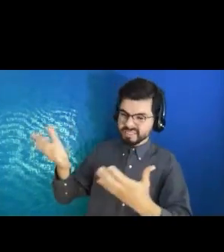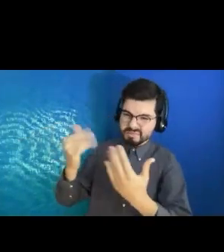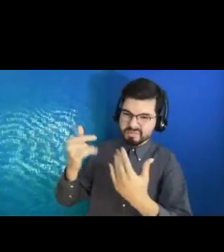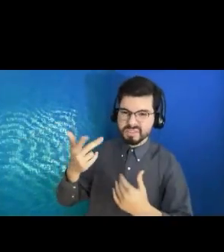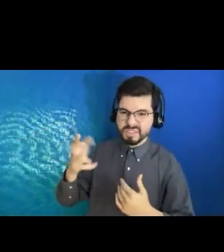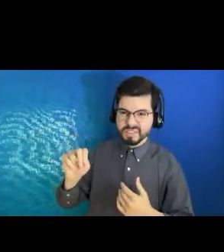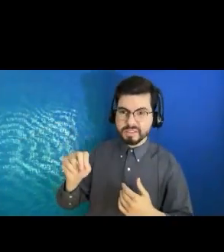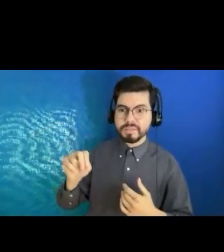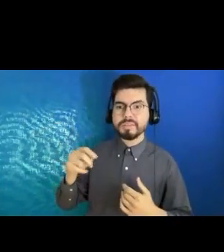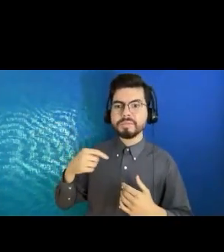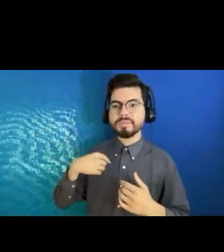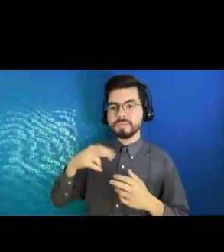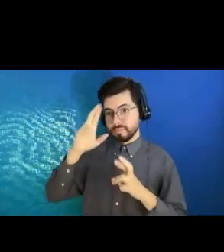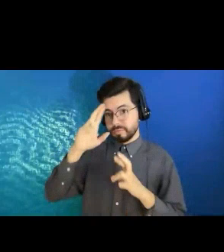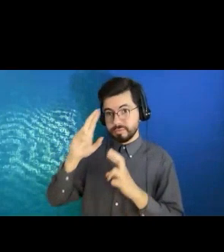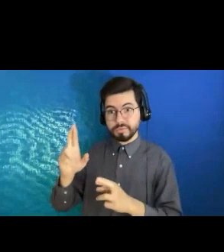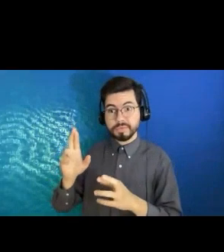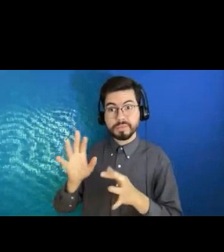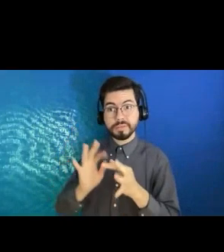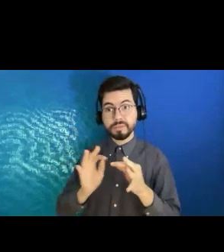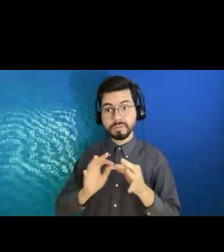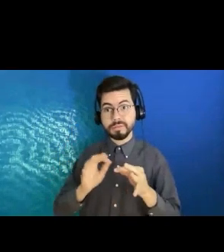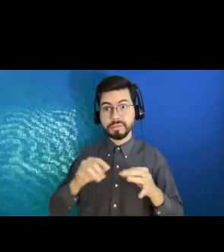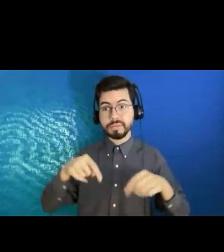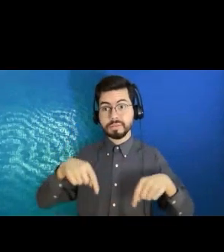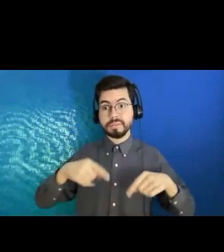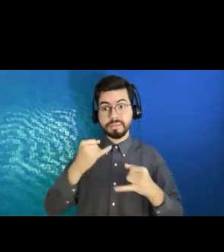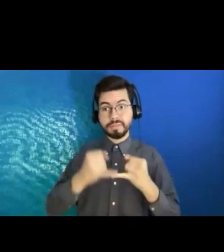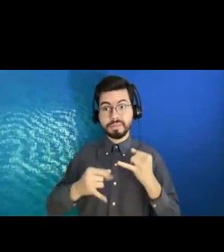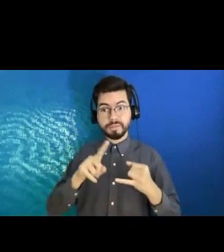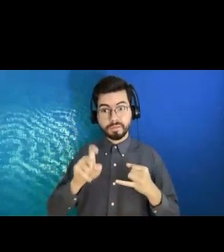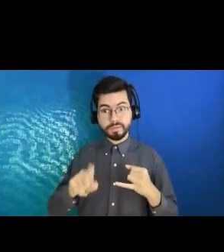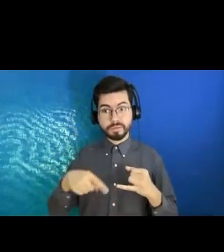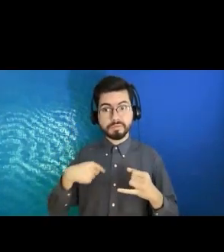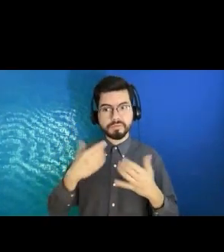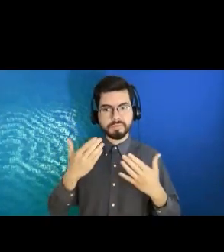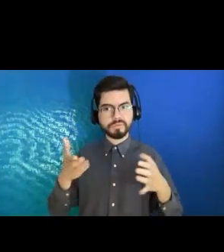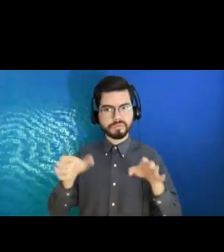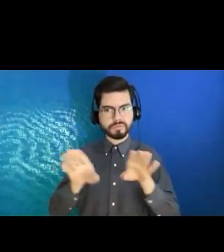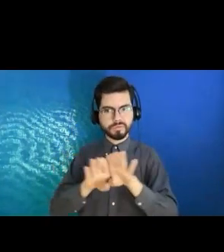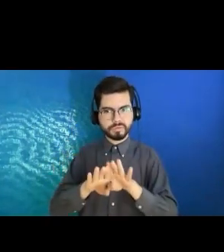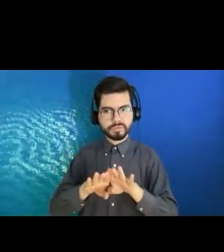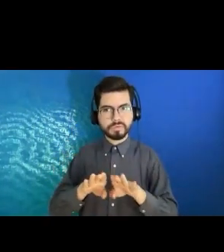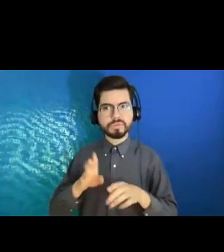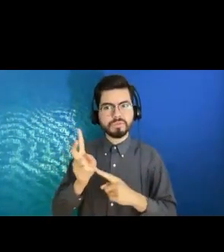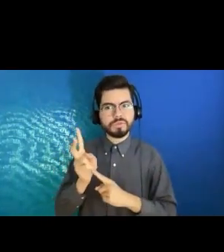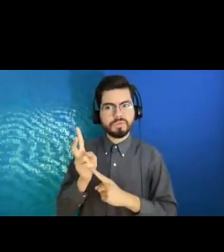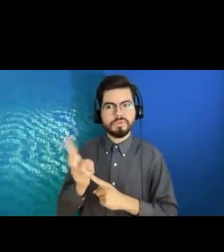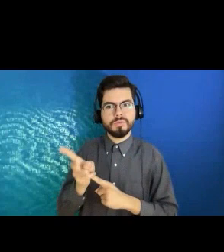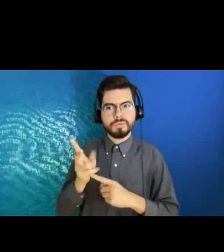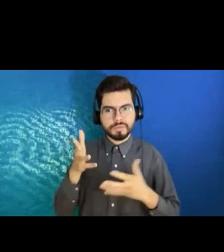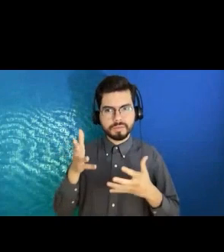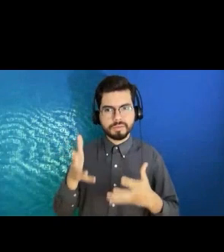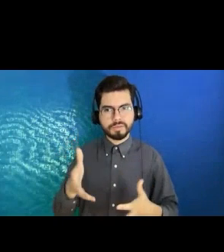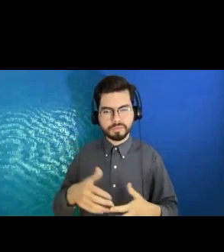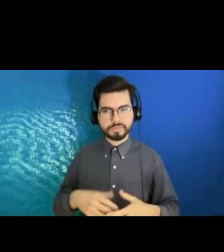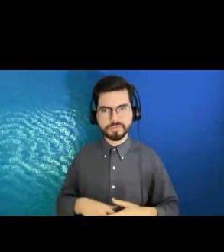I'm going to end with this one. Is that fair? 2 minutes.